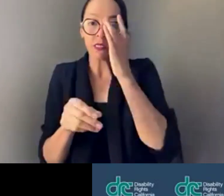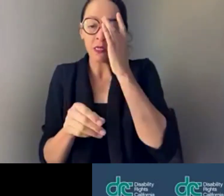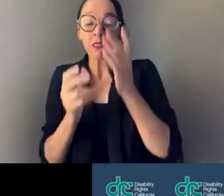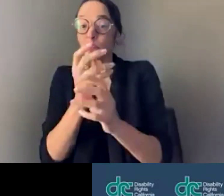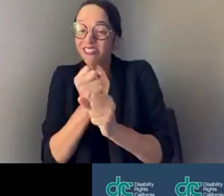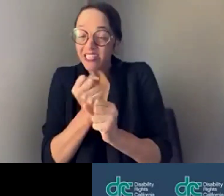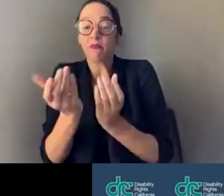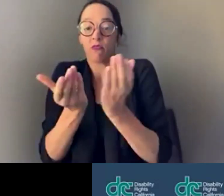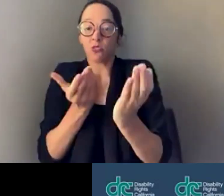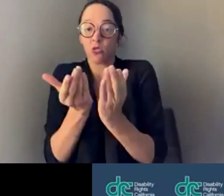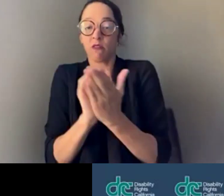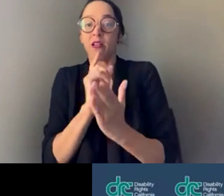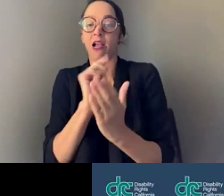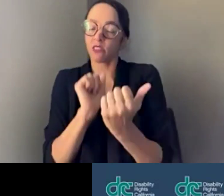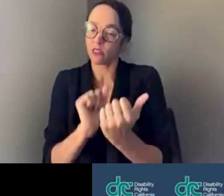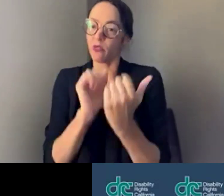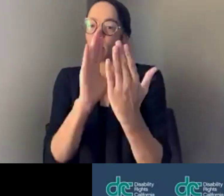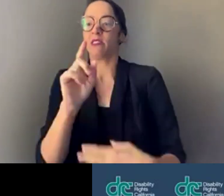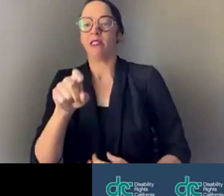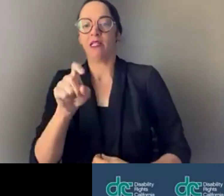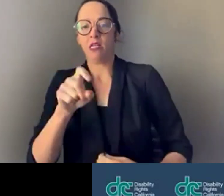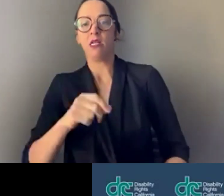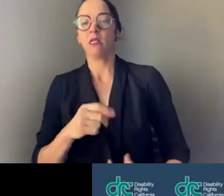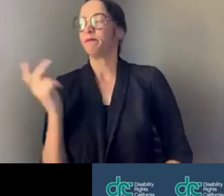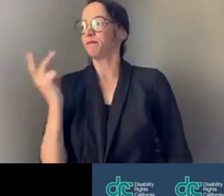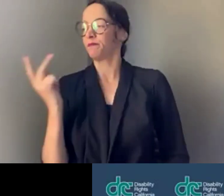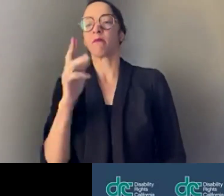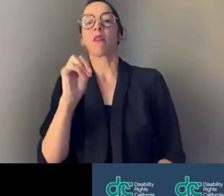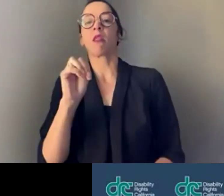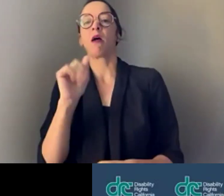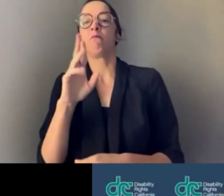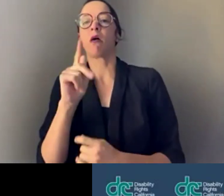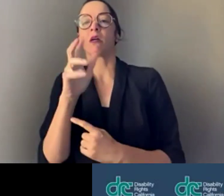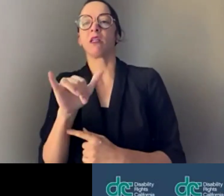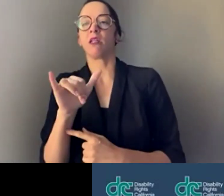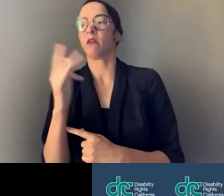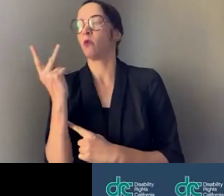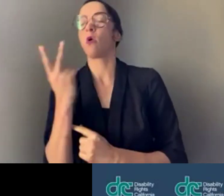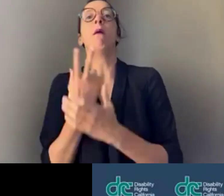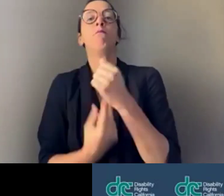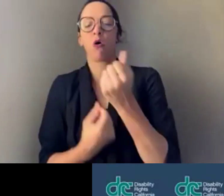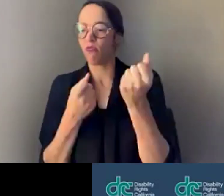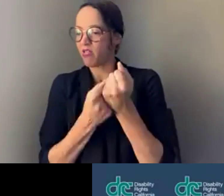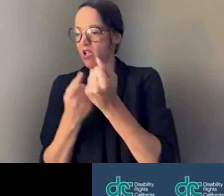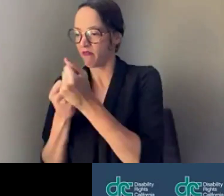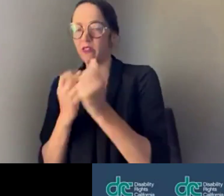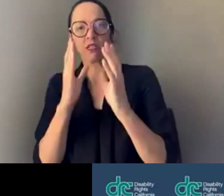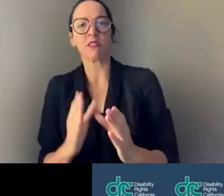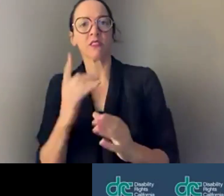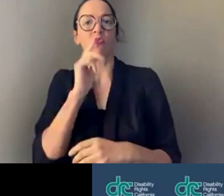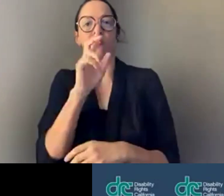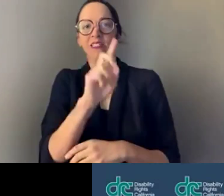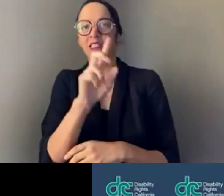need. Marty and I both are advocates in the DD side of things, and we know that people often are assigned